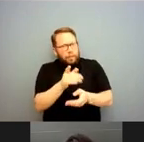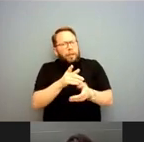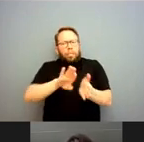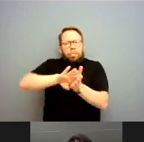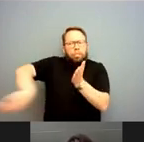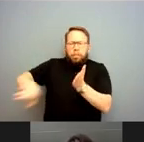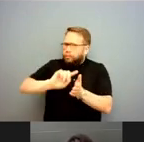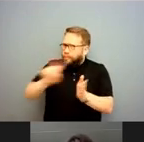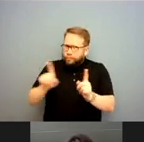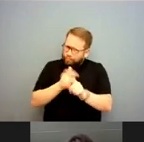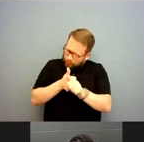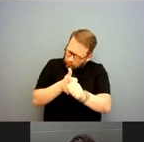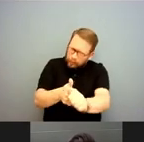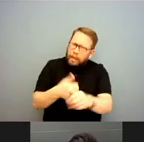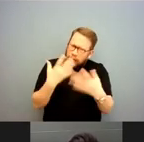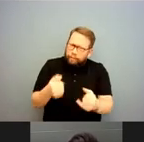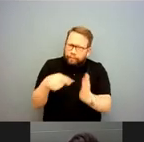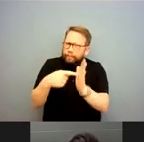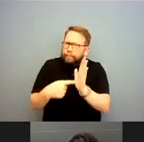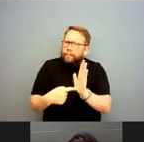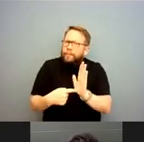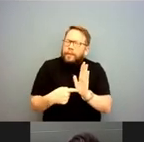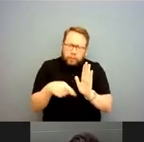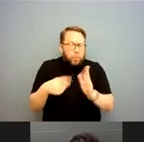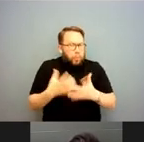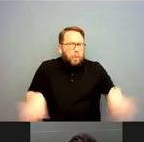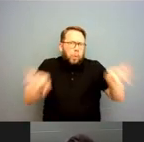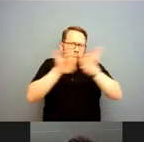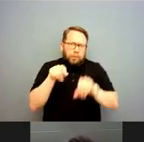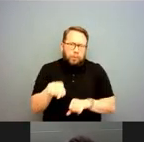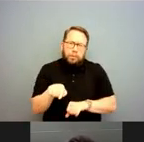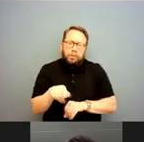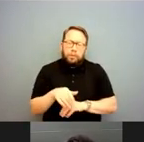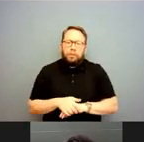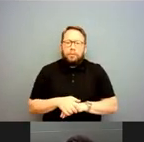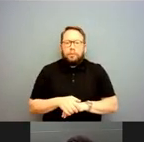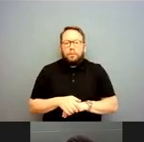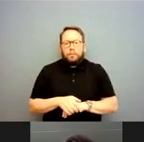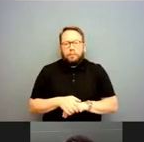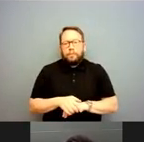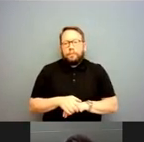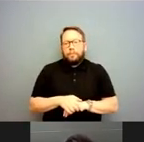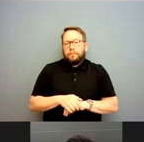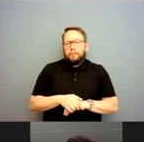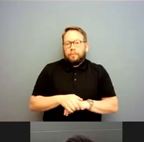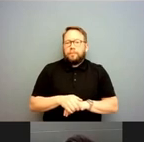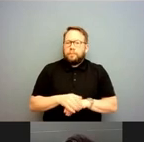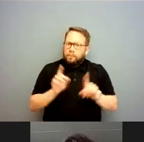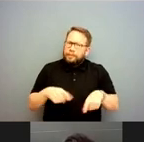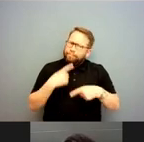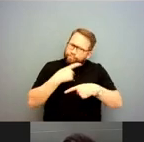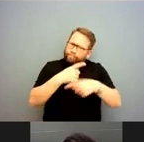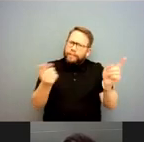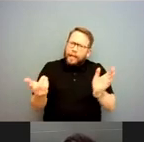document concentrates precisely on promotion and protection of the rights of Indigenous persons